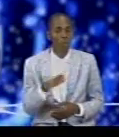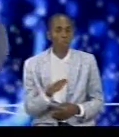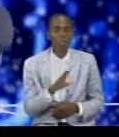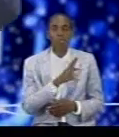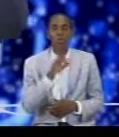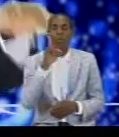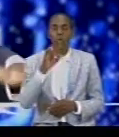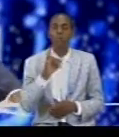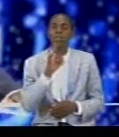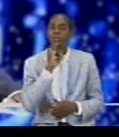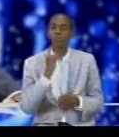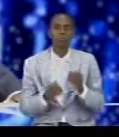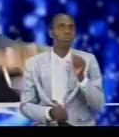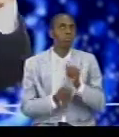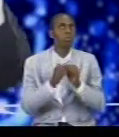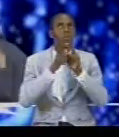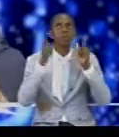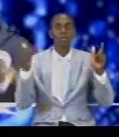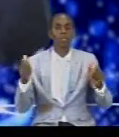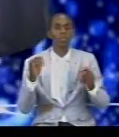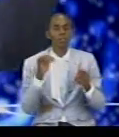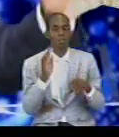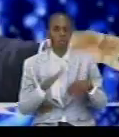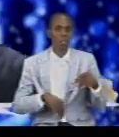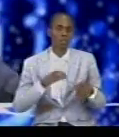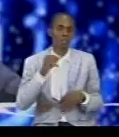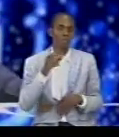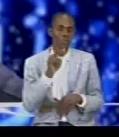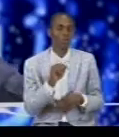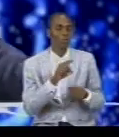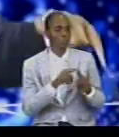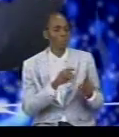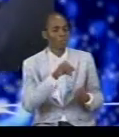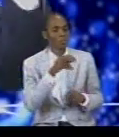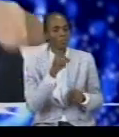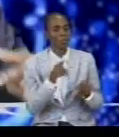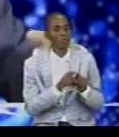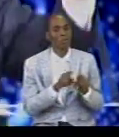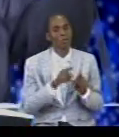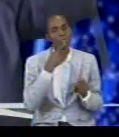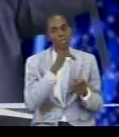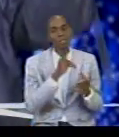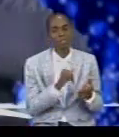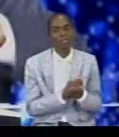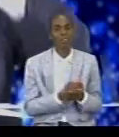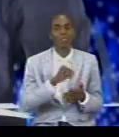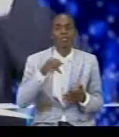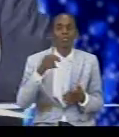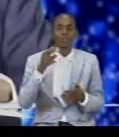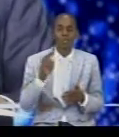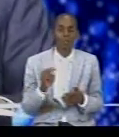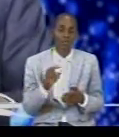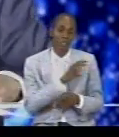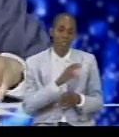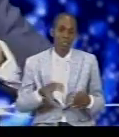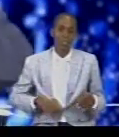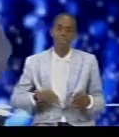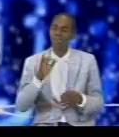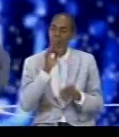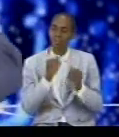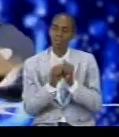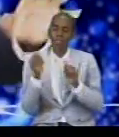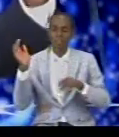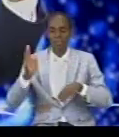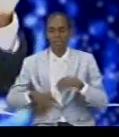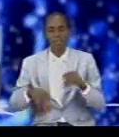Baptist bear record that Jesus Christ is greater than him. And Jesus also revealed very clearly that among